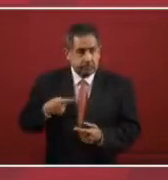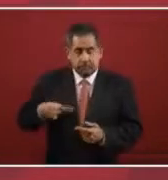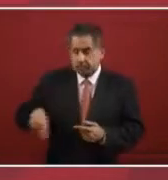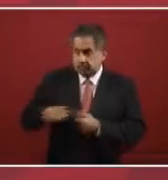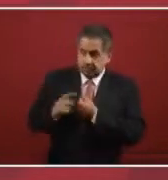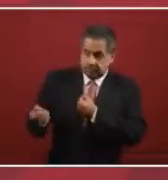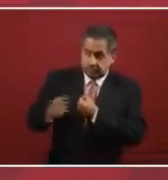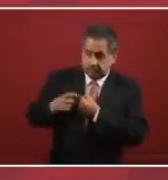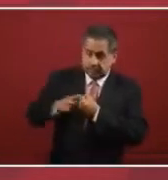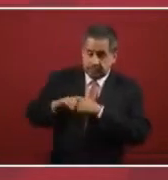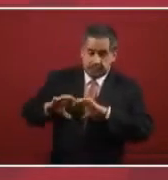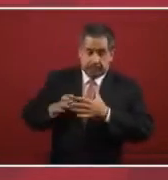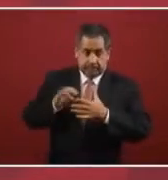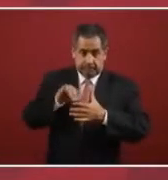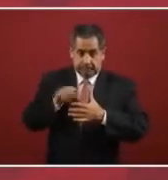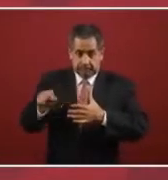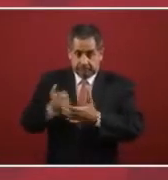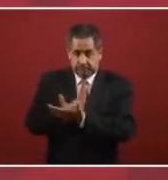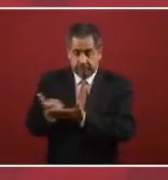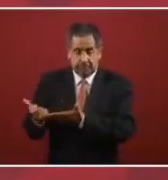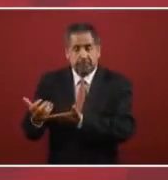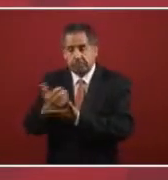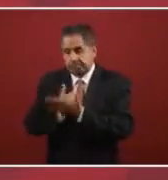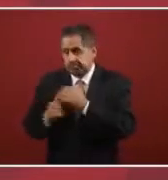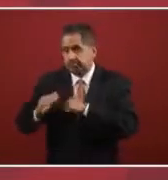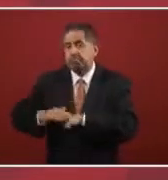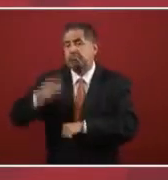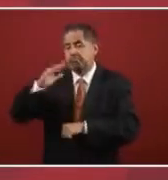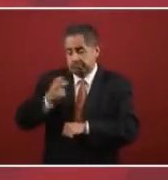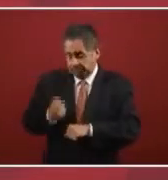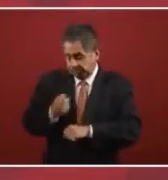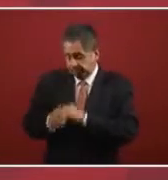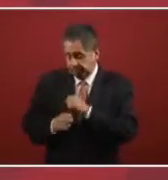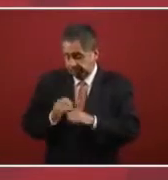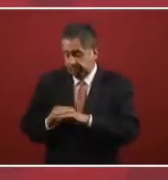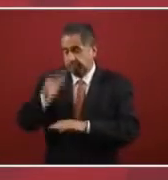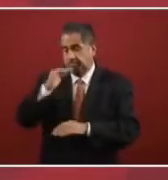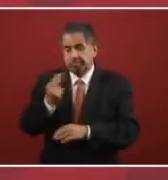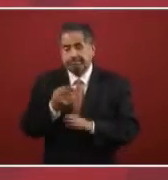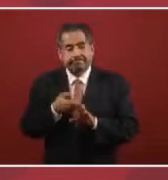So those that are assured in Seguro Social.